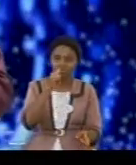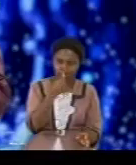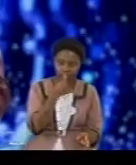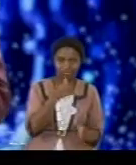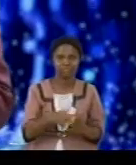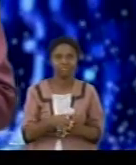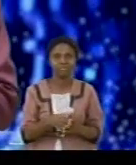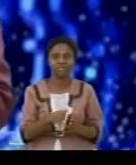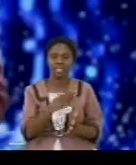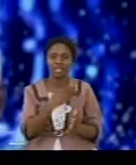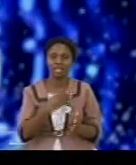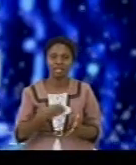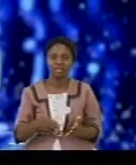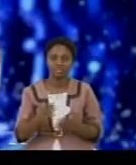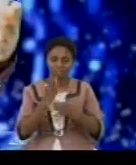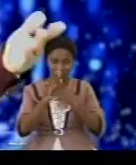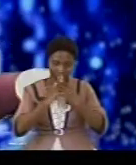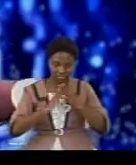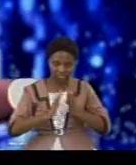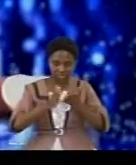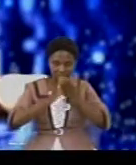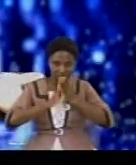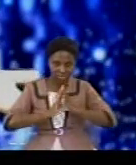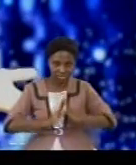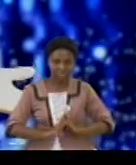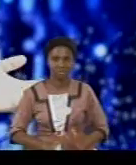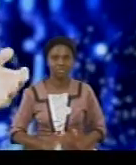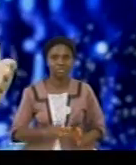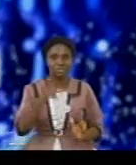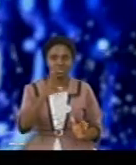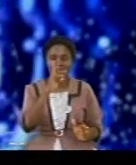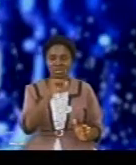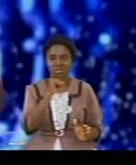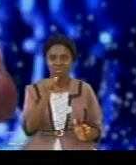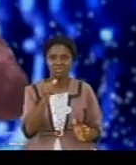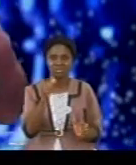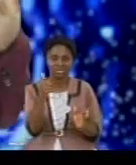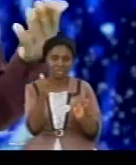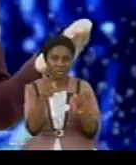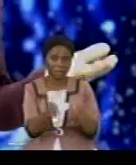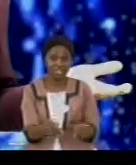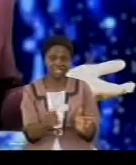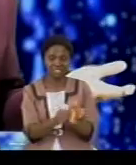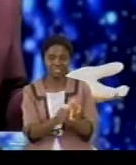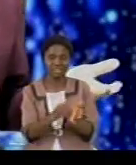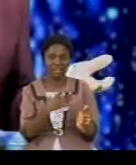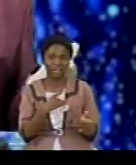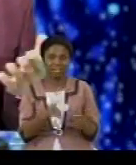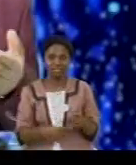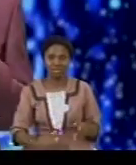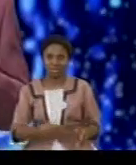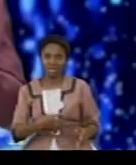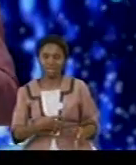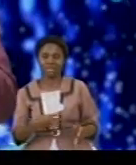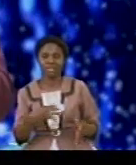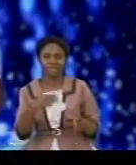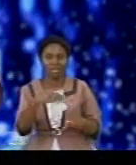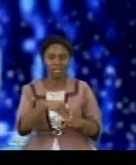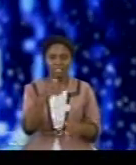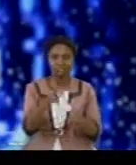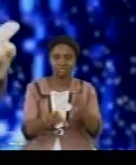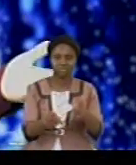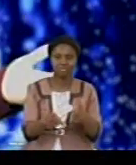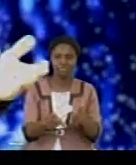then gentleness. You are not an aggressive fellow any longer. You are not a troublesome fellow any longer. You are not